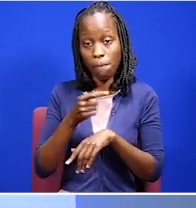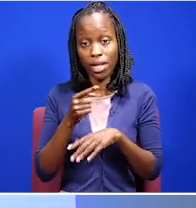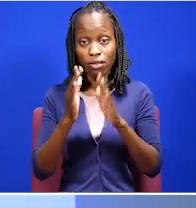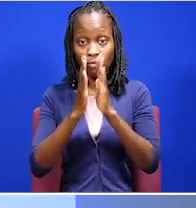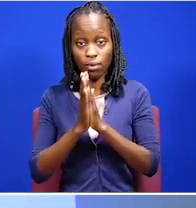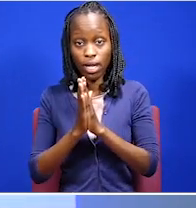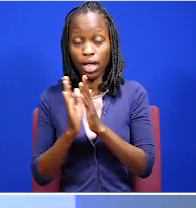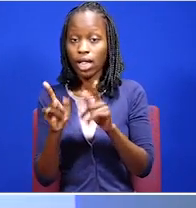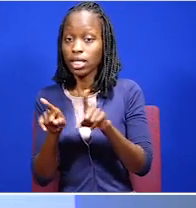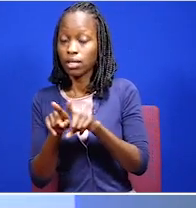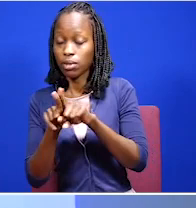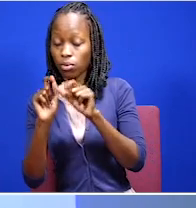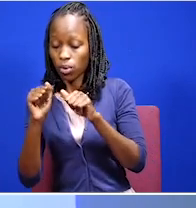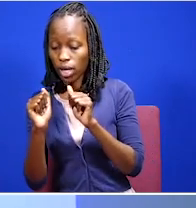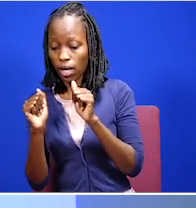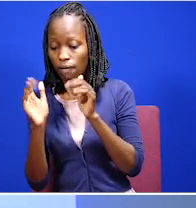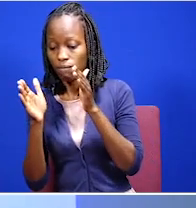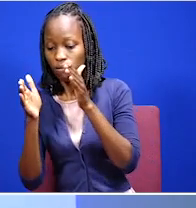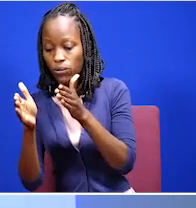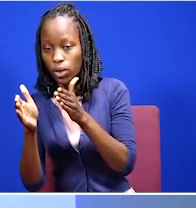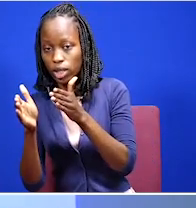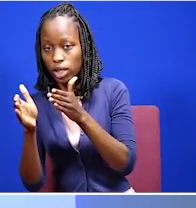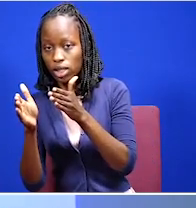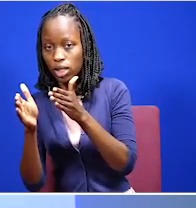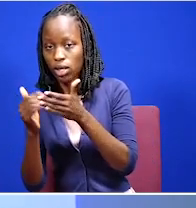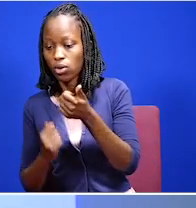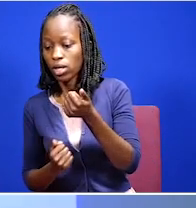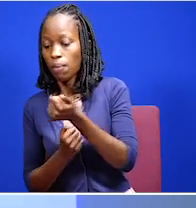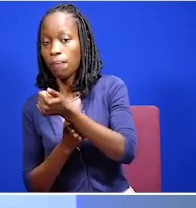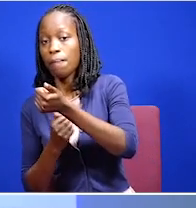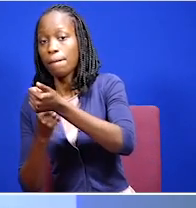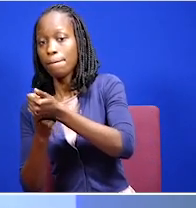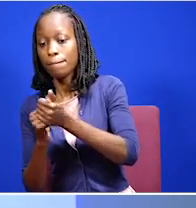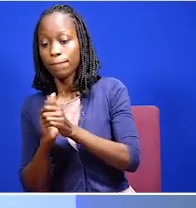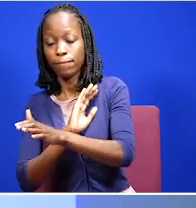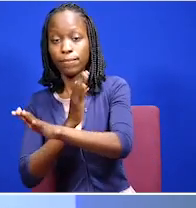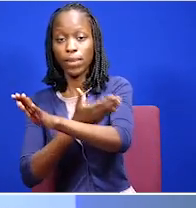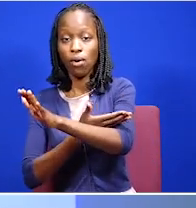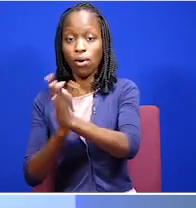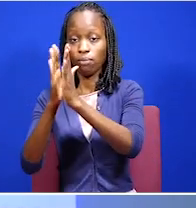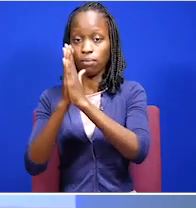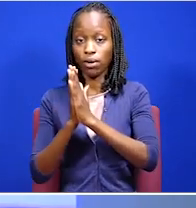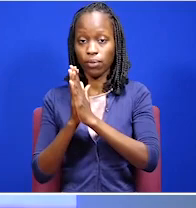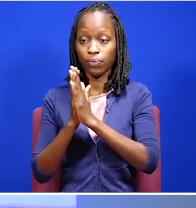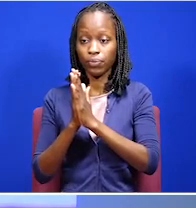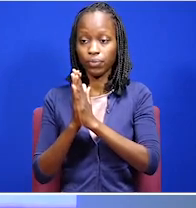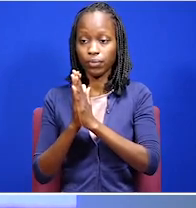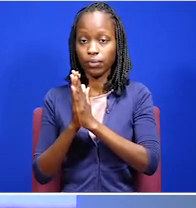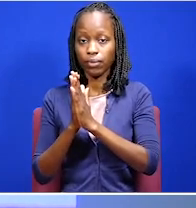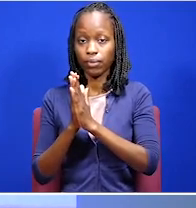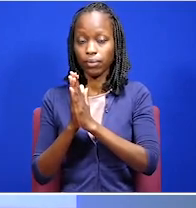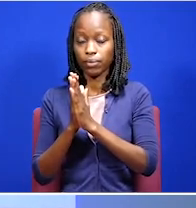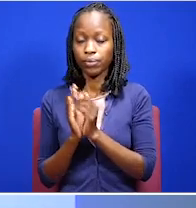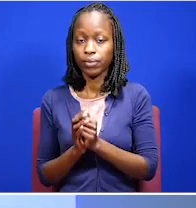prayer, we could just focus on the sustaining power of prayer, the sustaining,